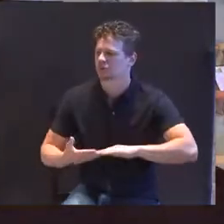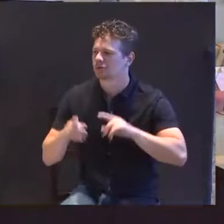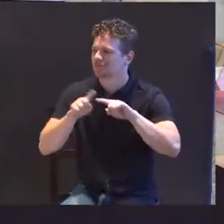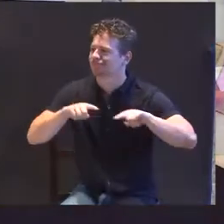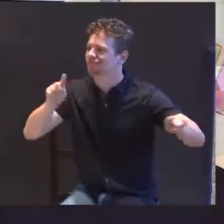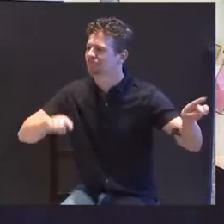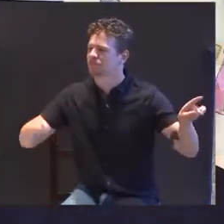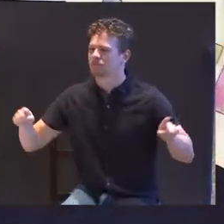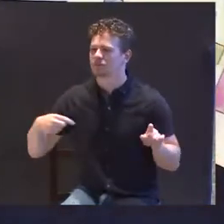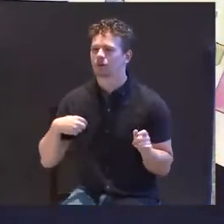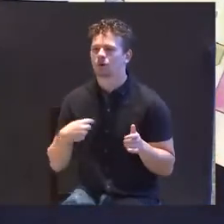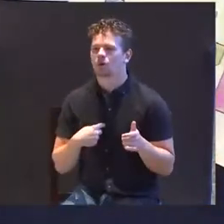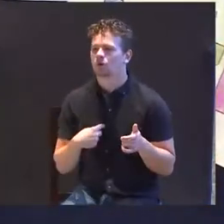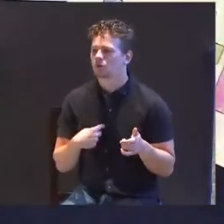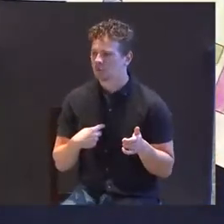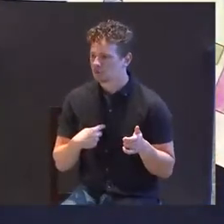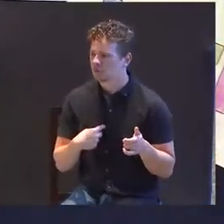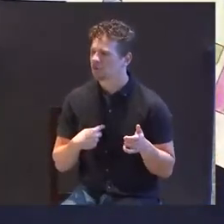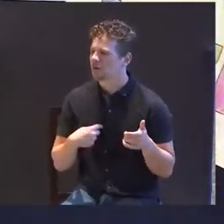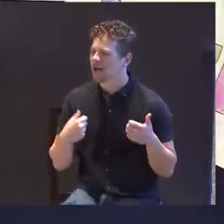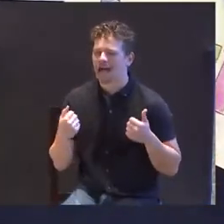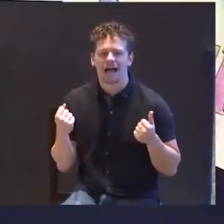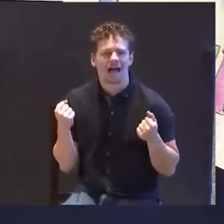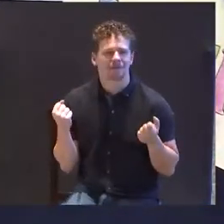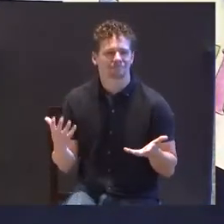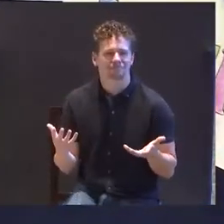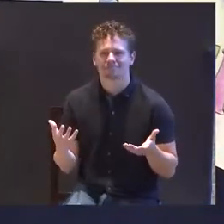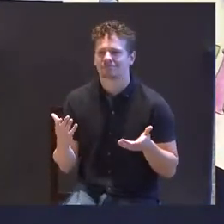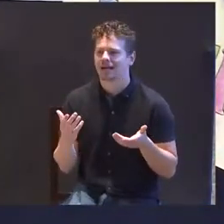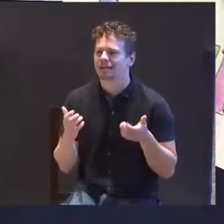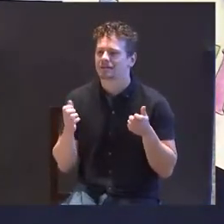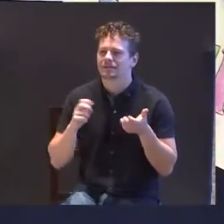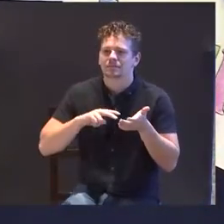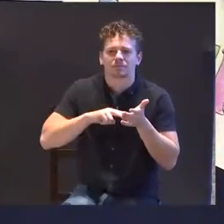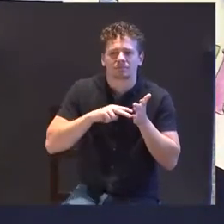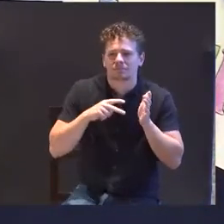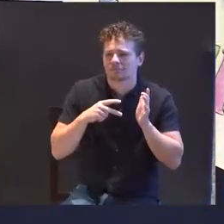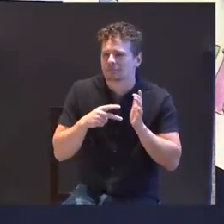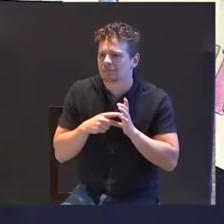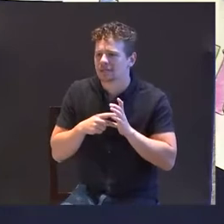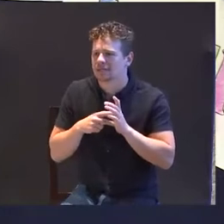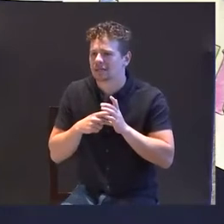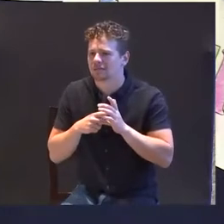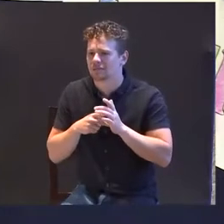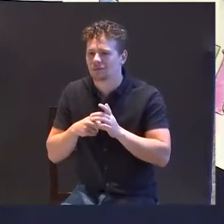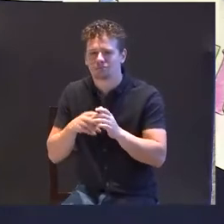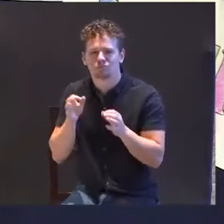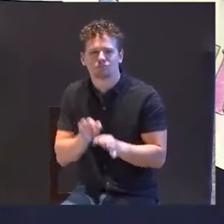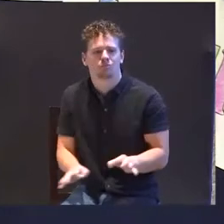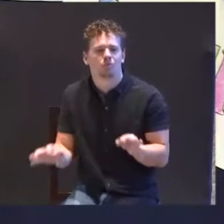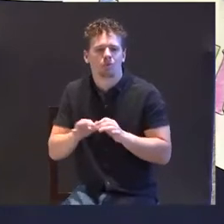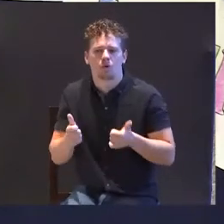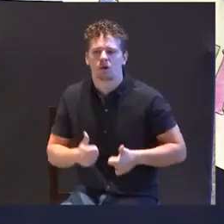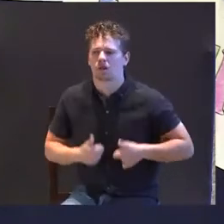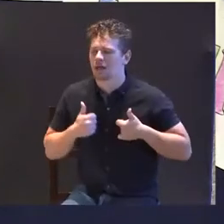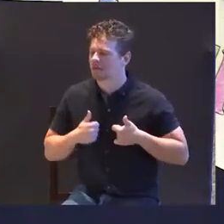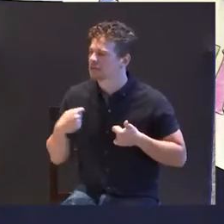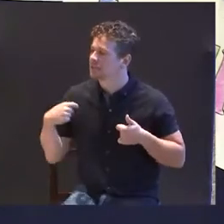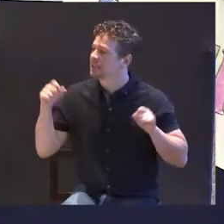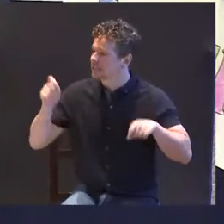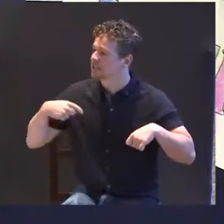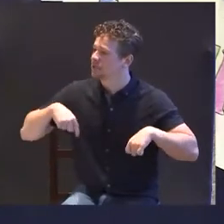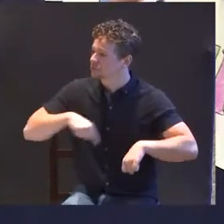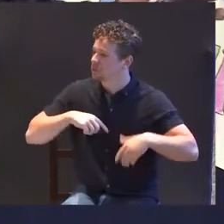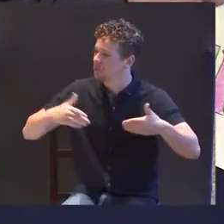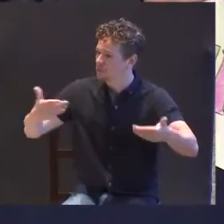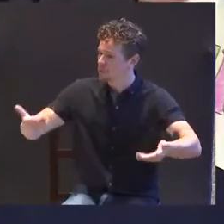that help us to live meaningful, healthy, and prosperous lives. Because we are all that open and welcoming, inclusive community,